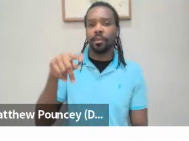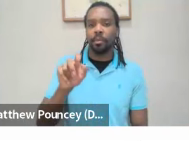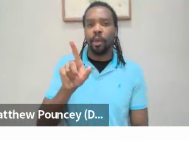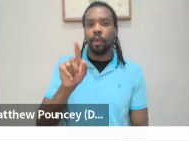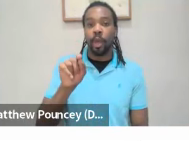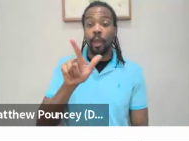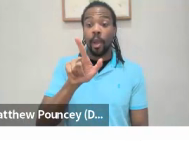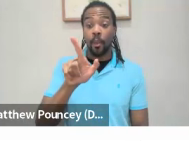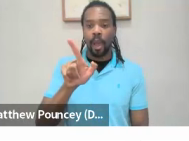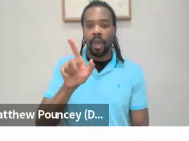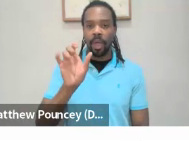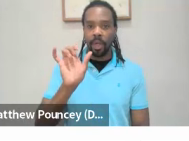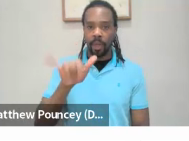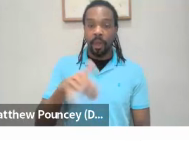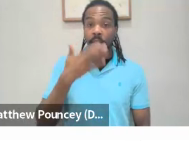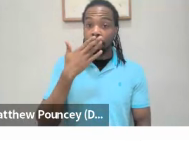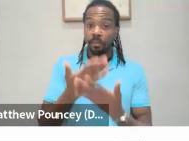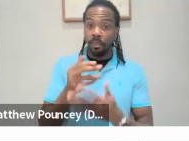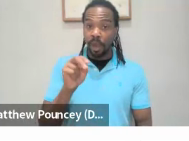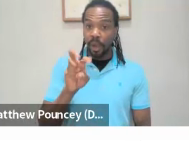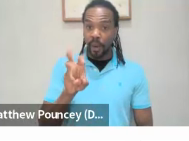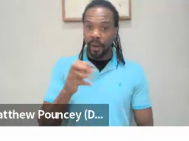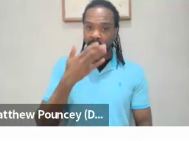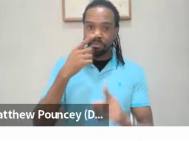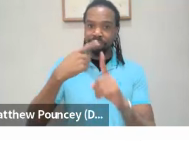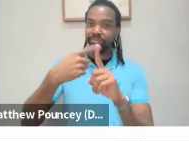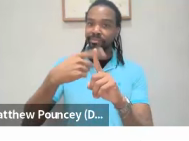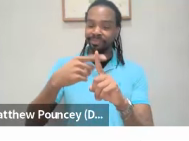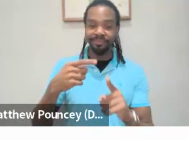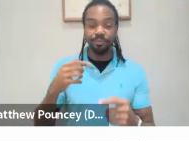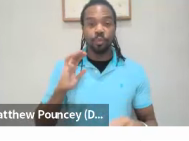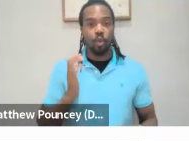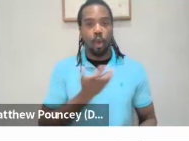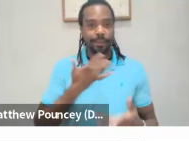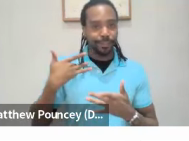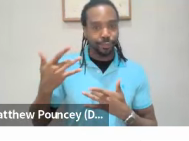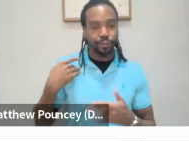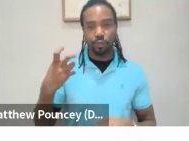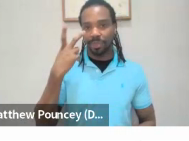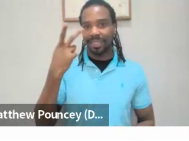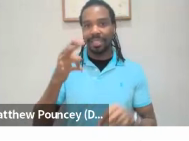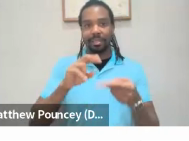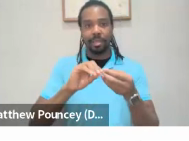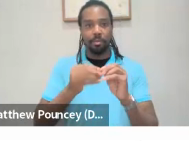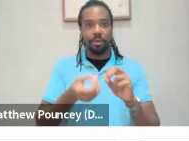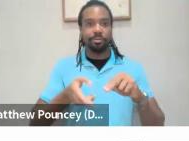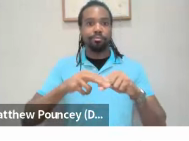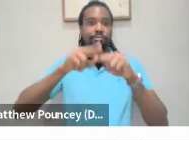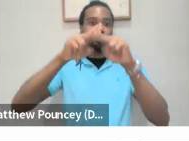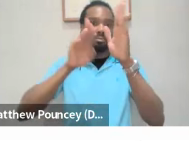some time. That is good news. The concern, of course, we are seeing COVID bump up again. And as I said,